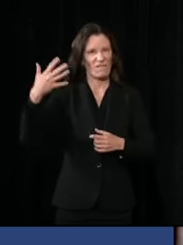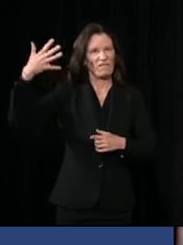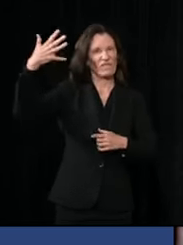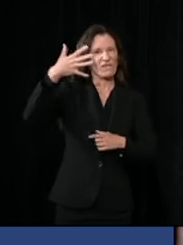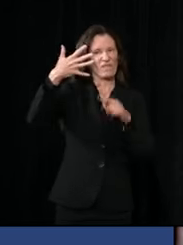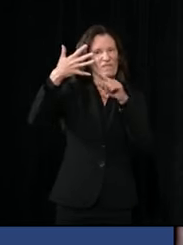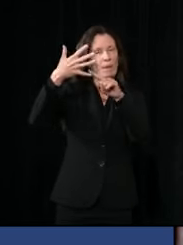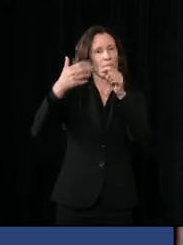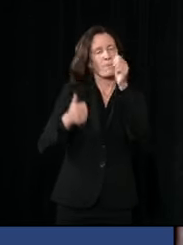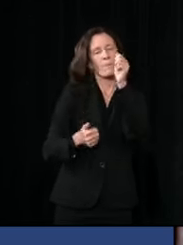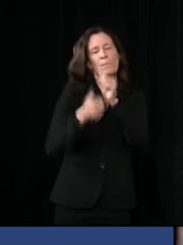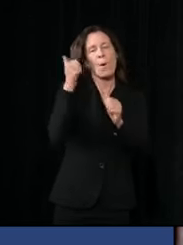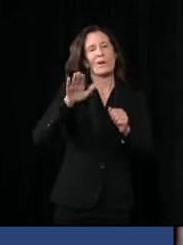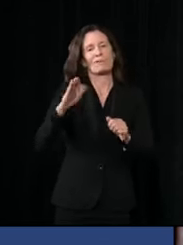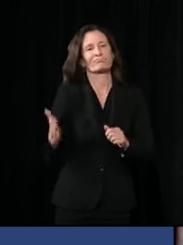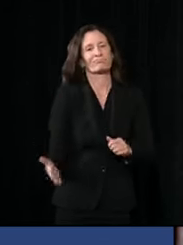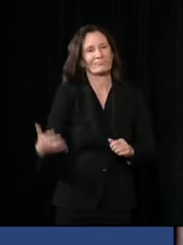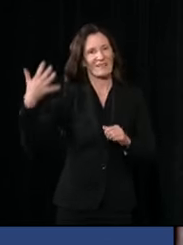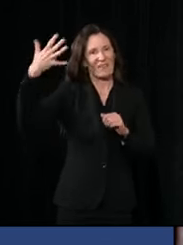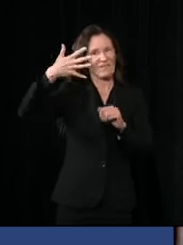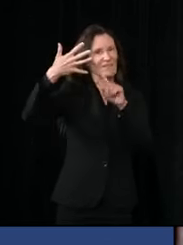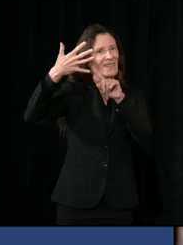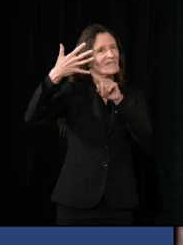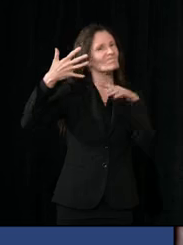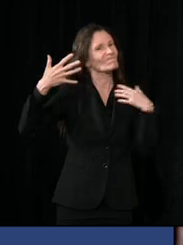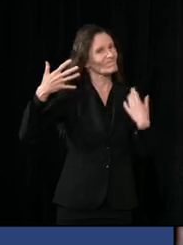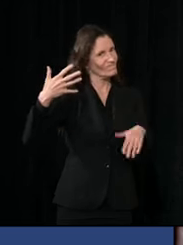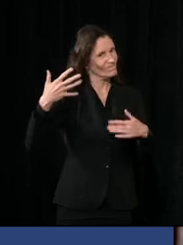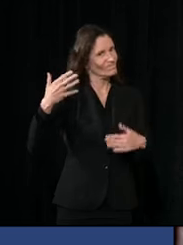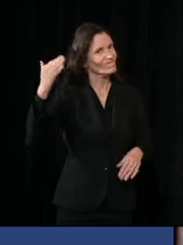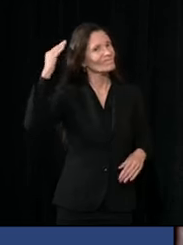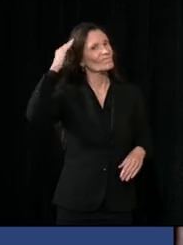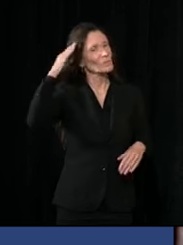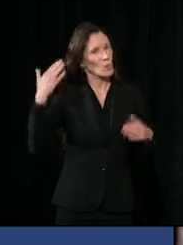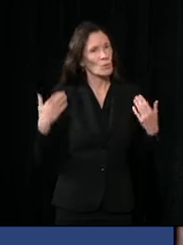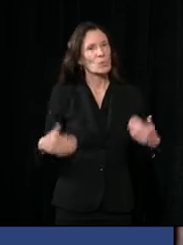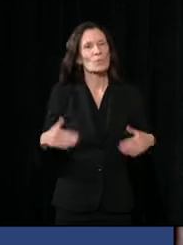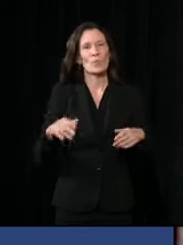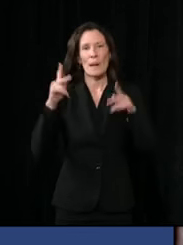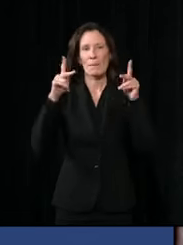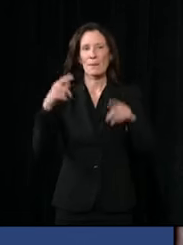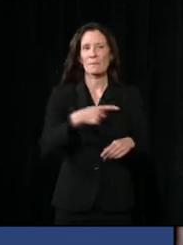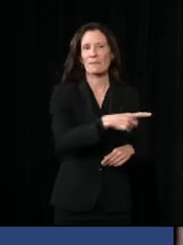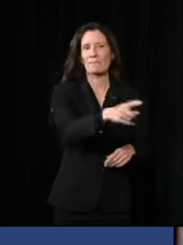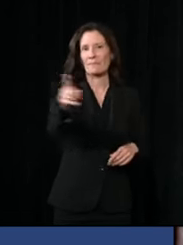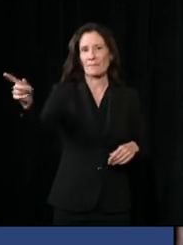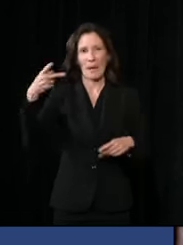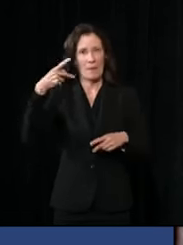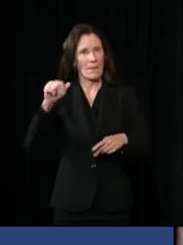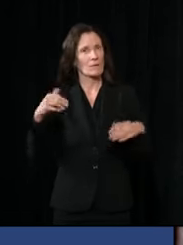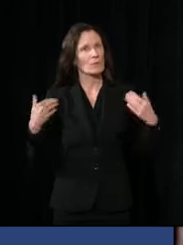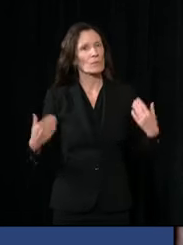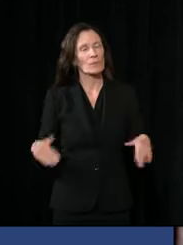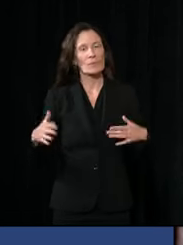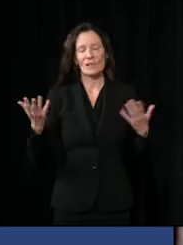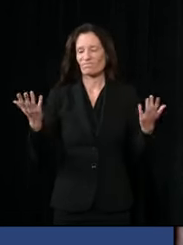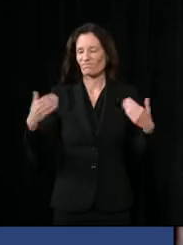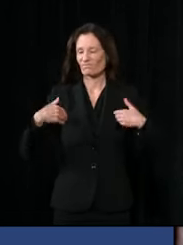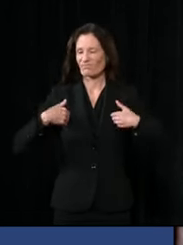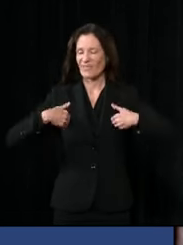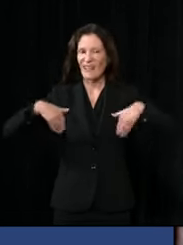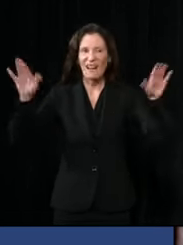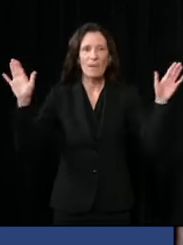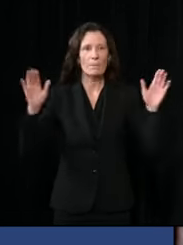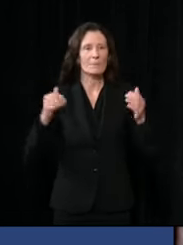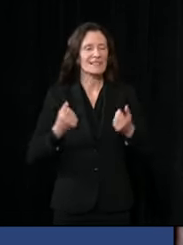our aggressive mitigation efforts. And every Pennsylvanian has made sacrifices. The bars and restaurants that